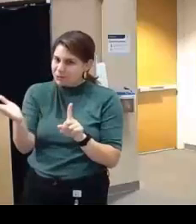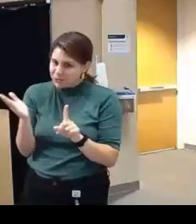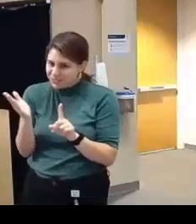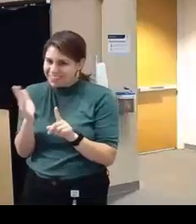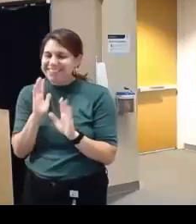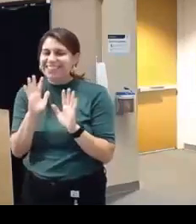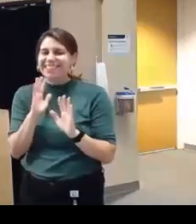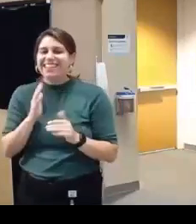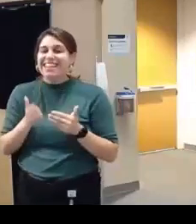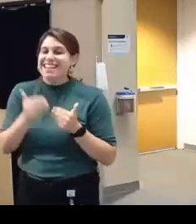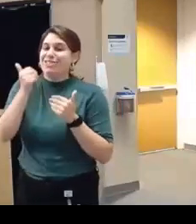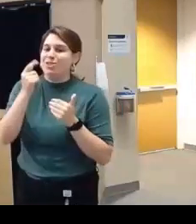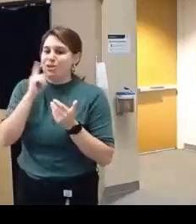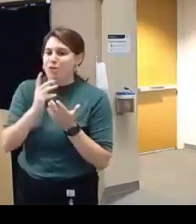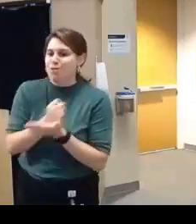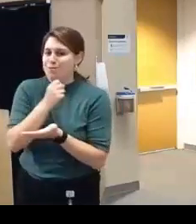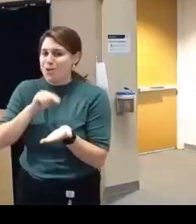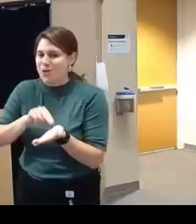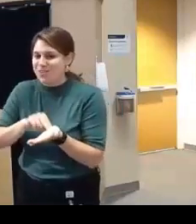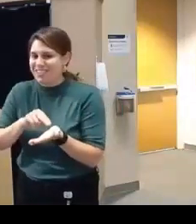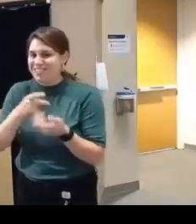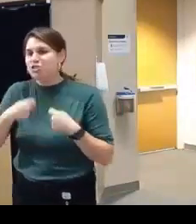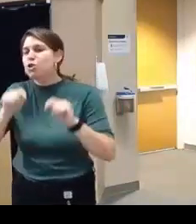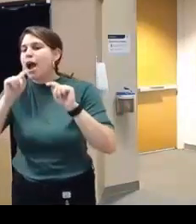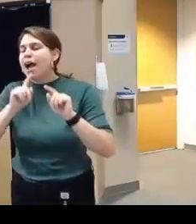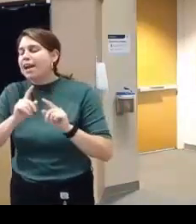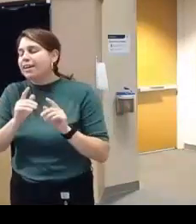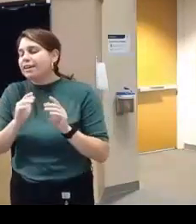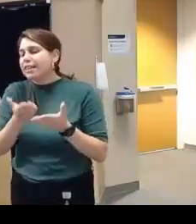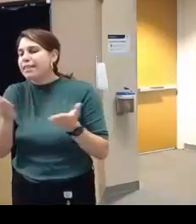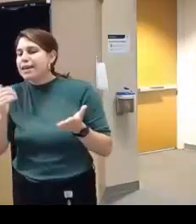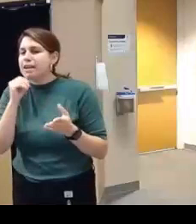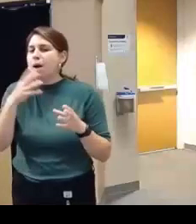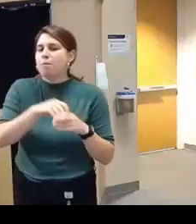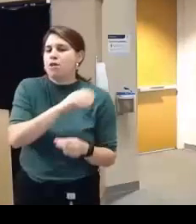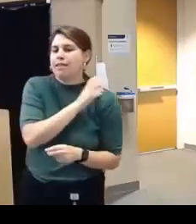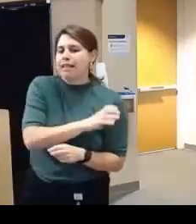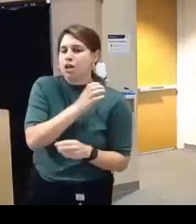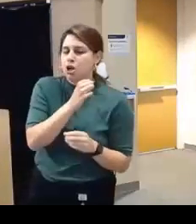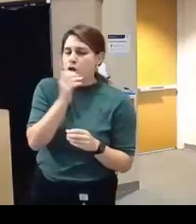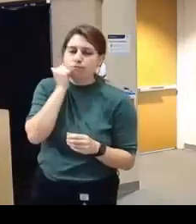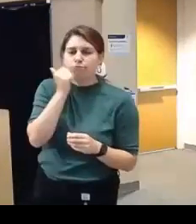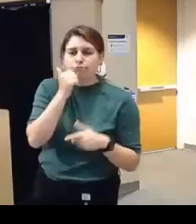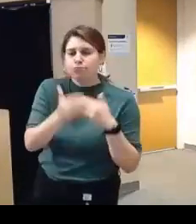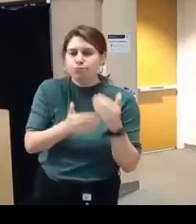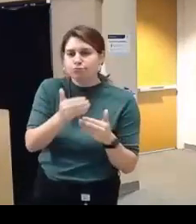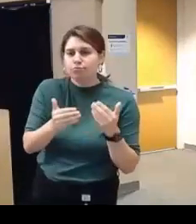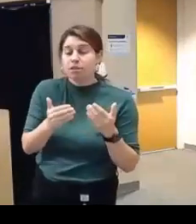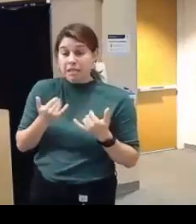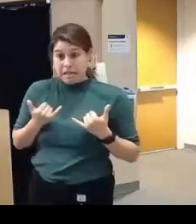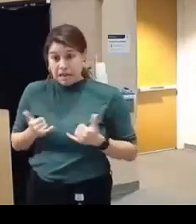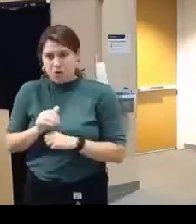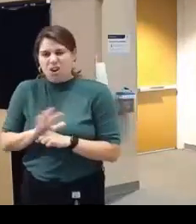So it was a little bit easier to get nurses on board with trying some things that are not necessarily part of the clinical day-to-day. And it's much